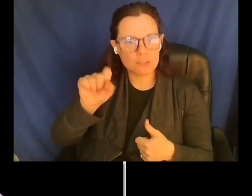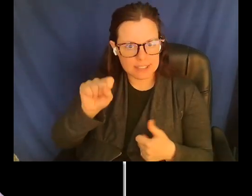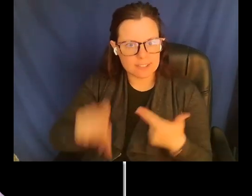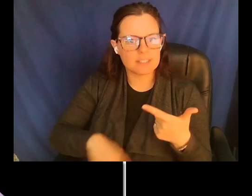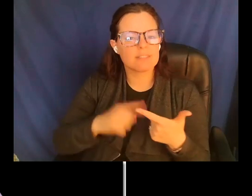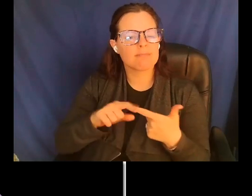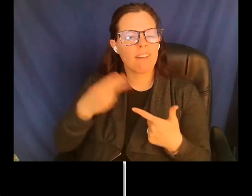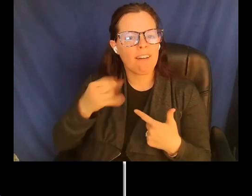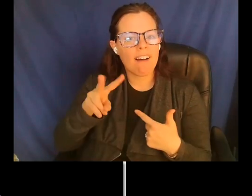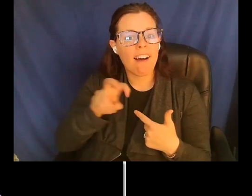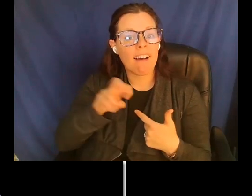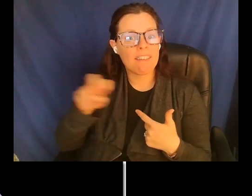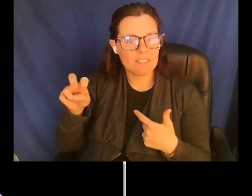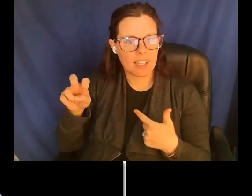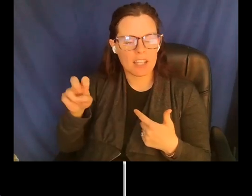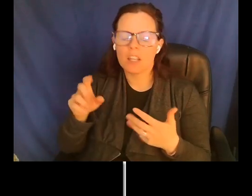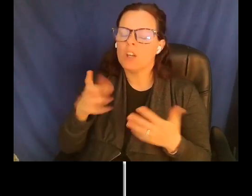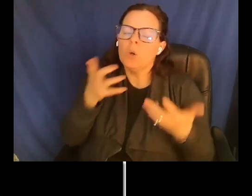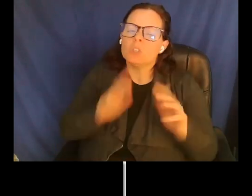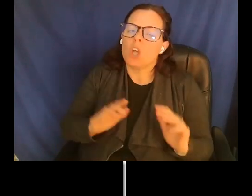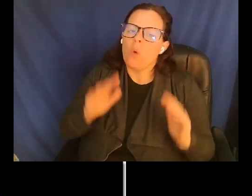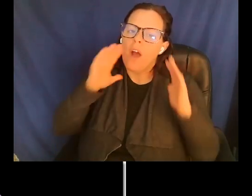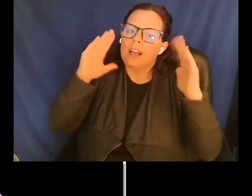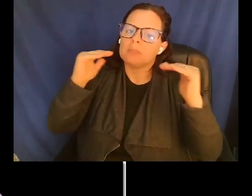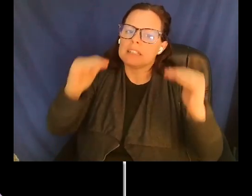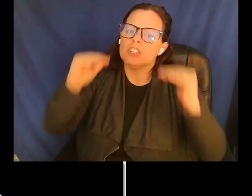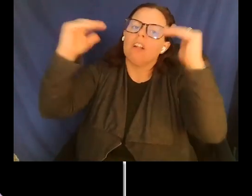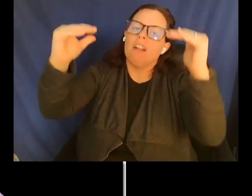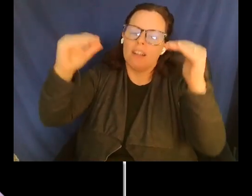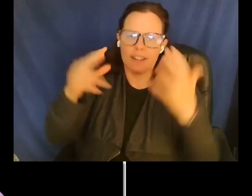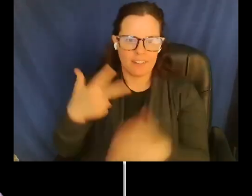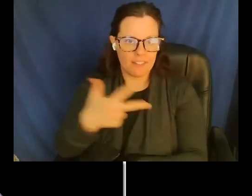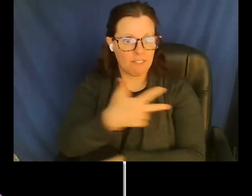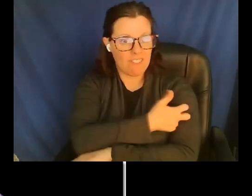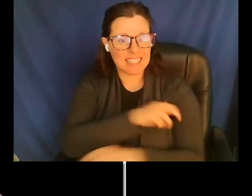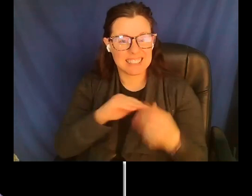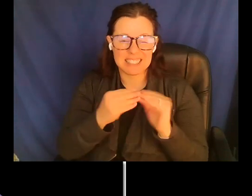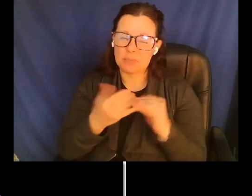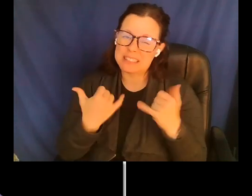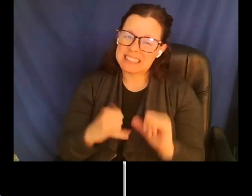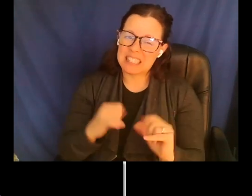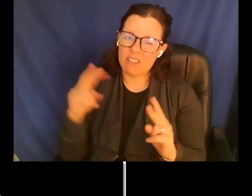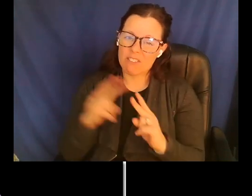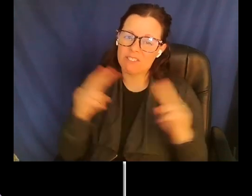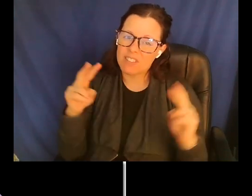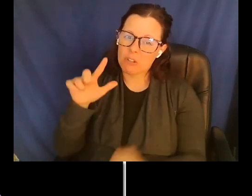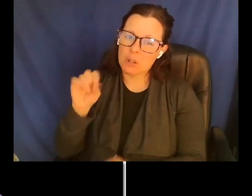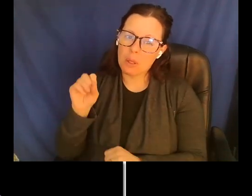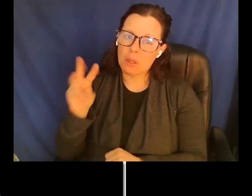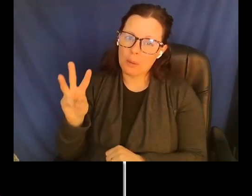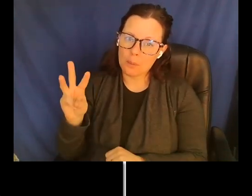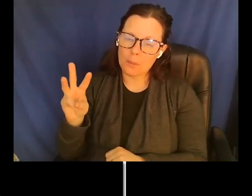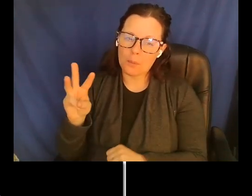Now, we don't want to raise expectations too high. The vaccine supply still remains low, and the supply